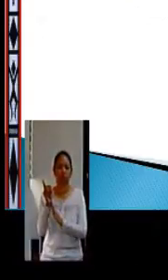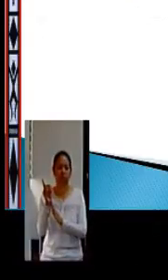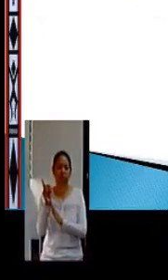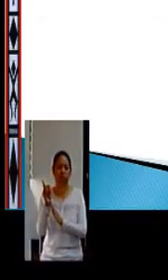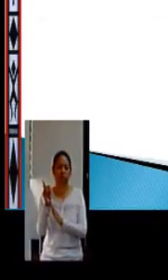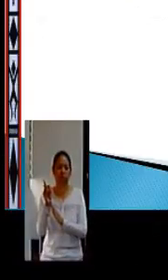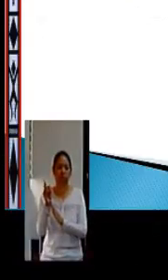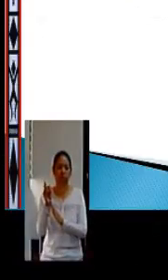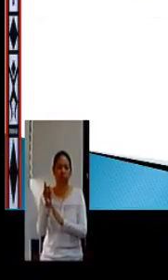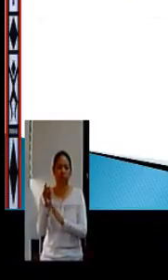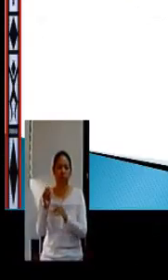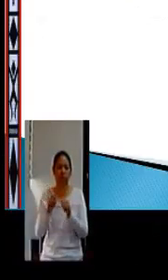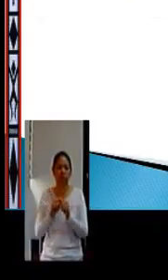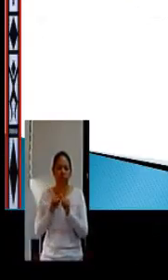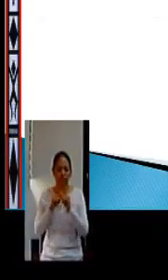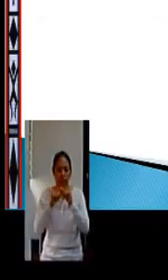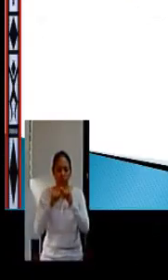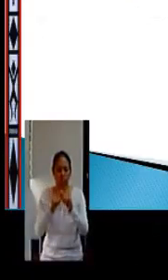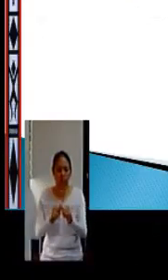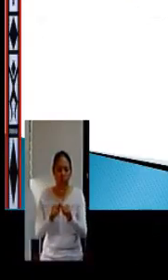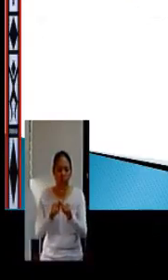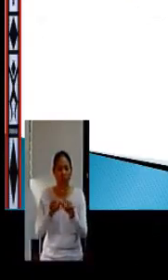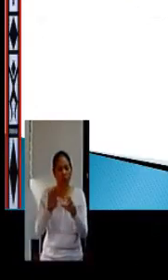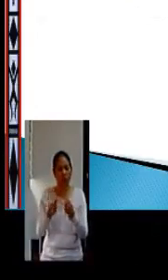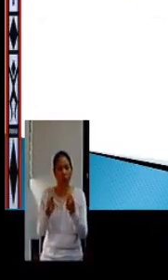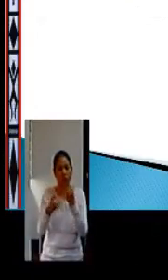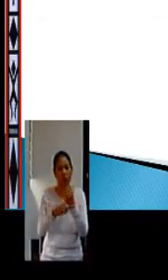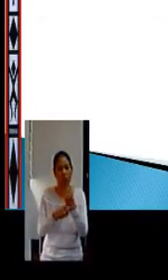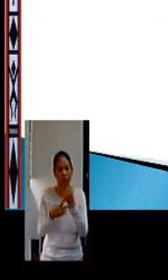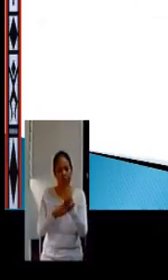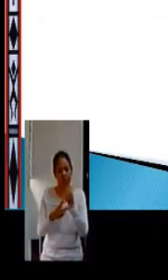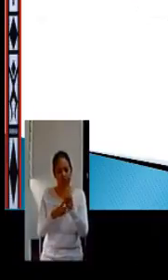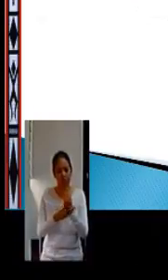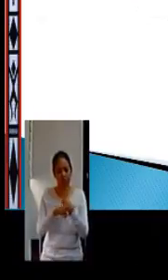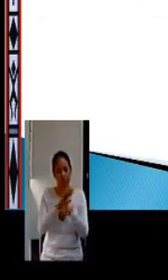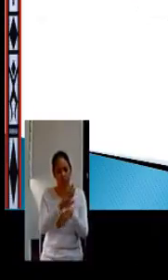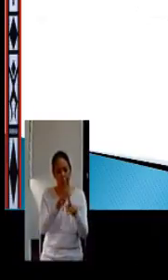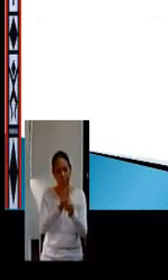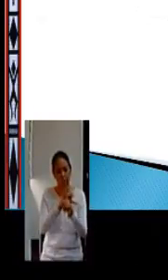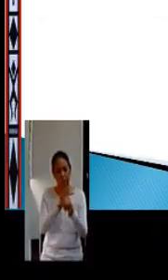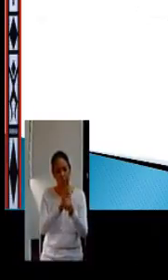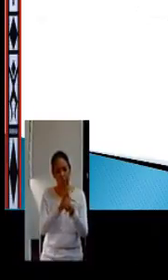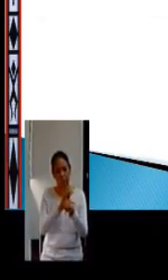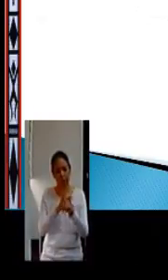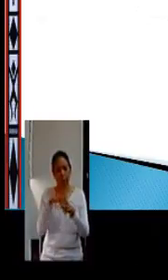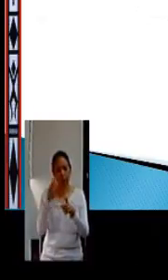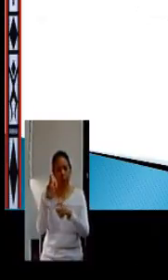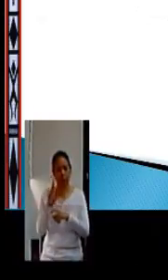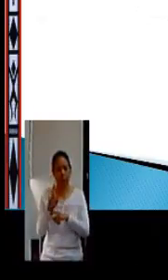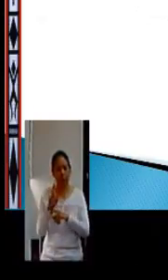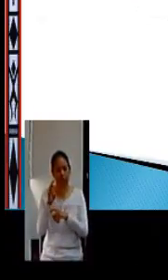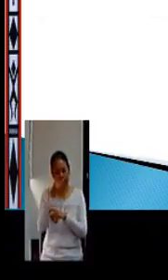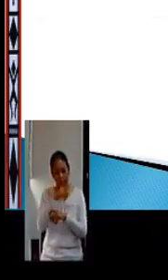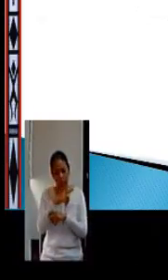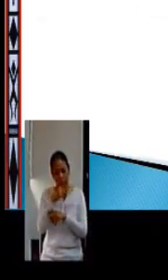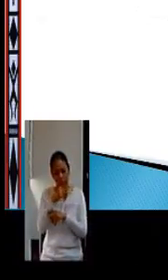ito dapat ang gagawin nyo para ma-preserve ninyo ang inyong mga produkto. Ito dapat ang mga we lack